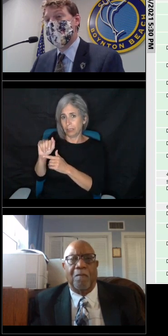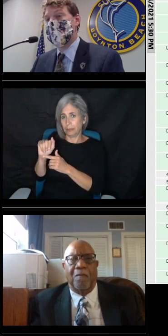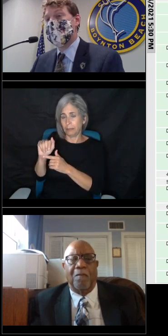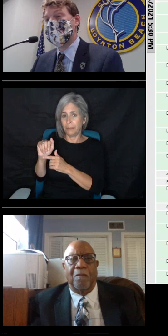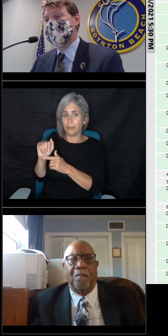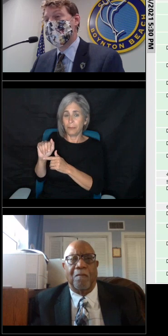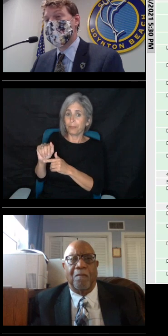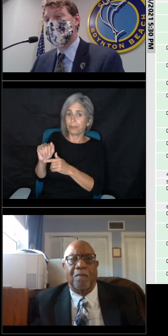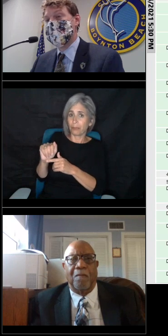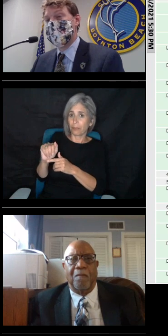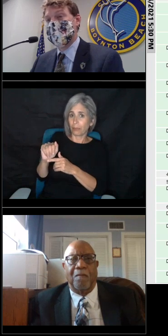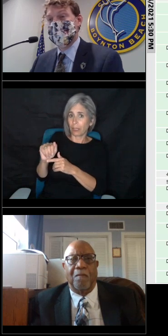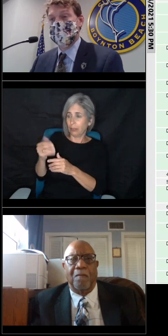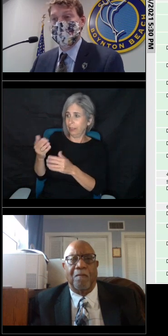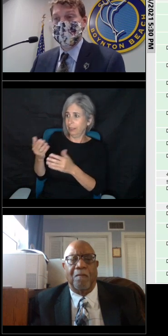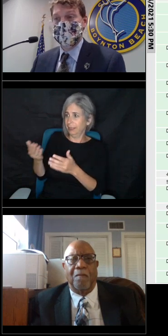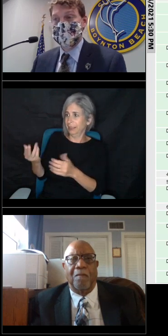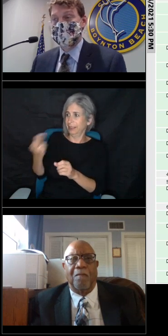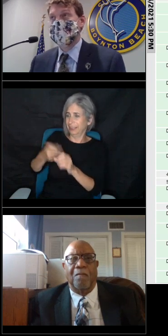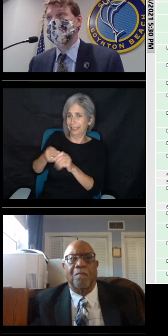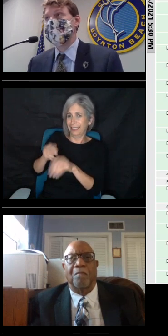let me know how I can join on May 20th.